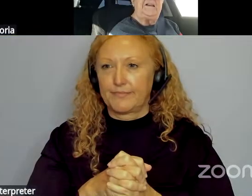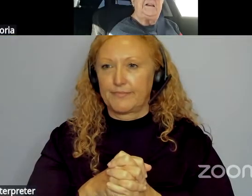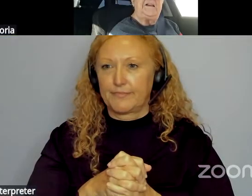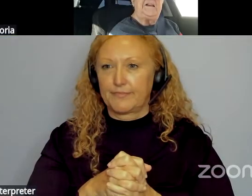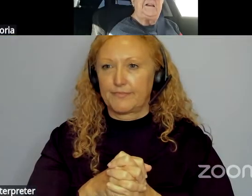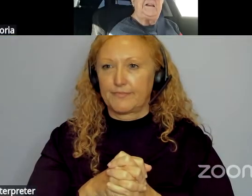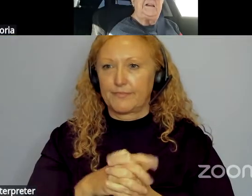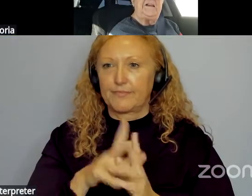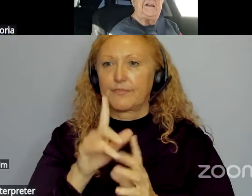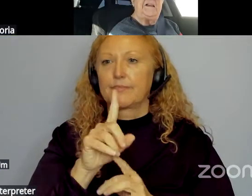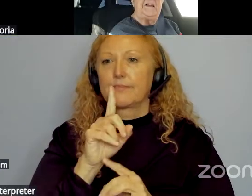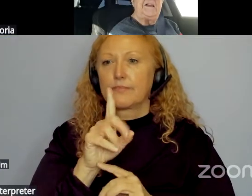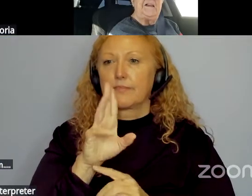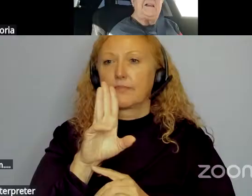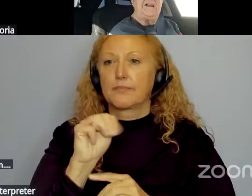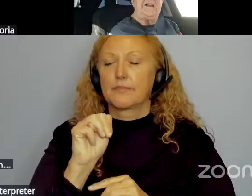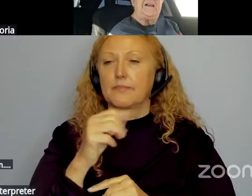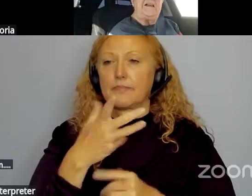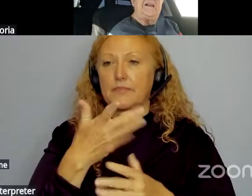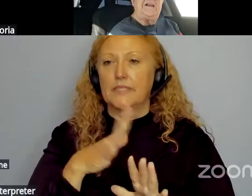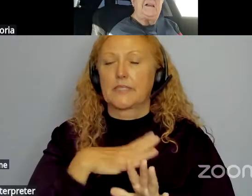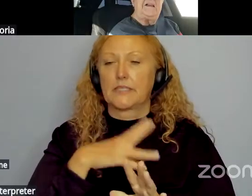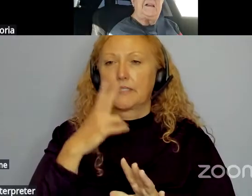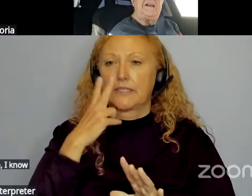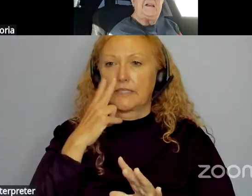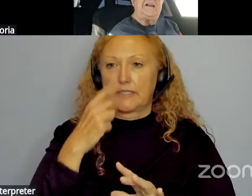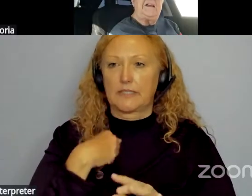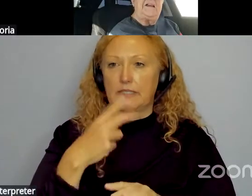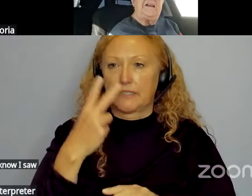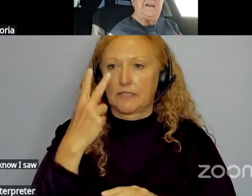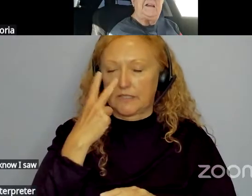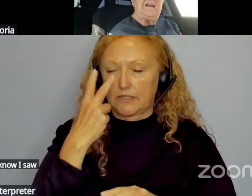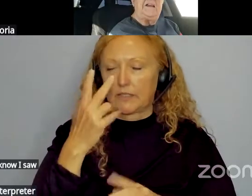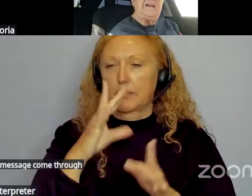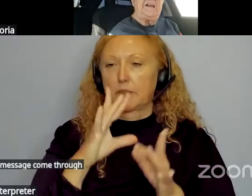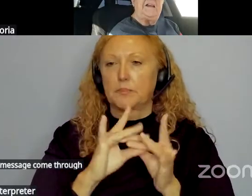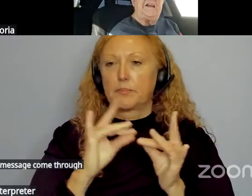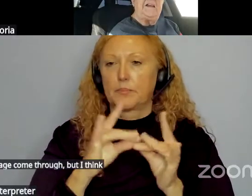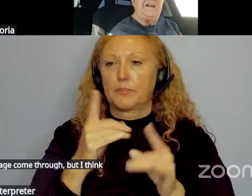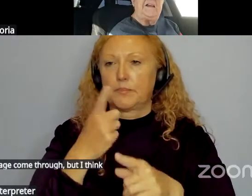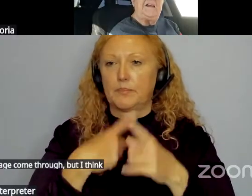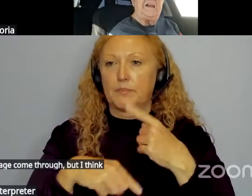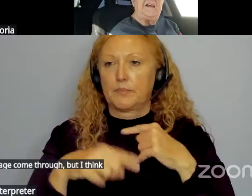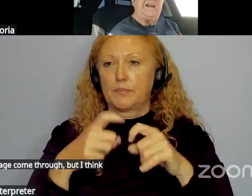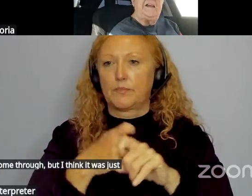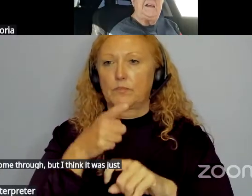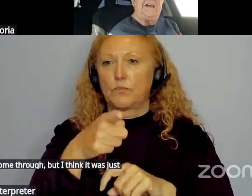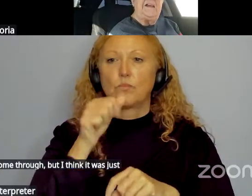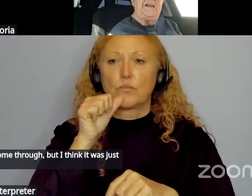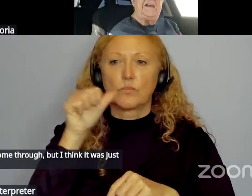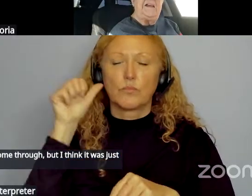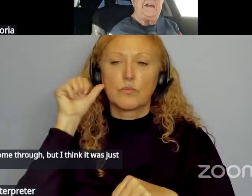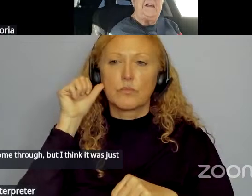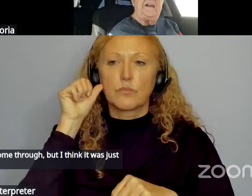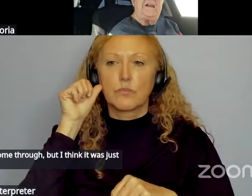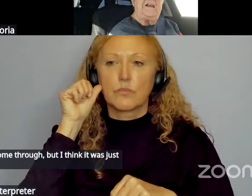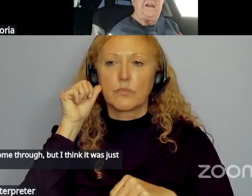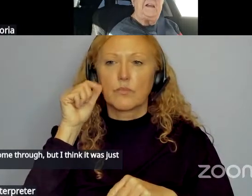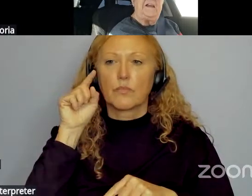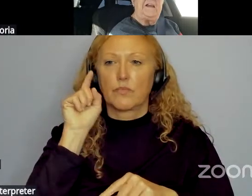um, let me see. I know I saw a message come through, but I think it was just you yesterday.